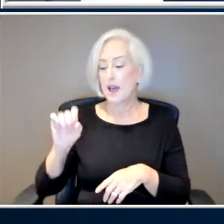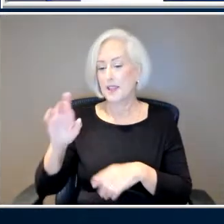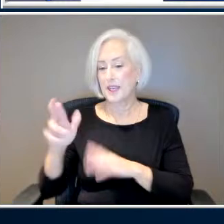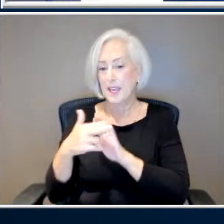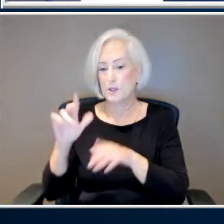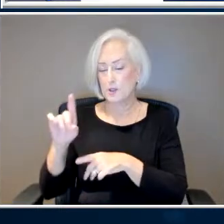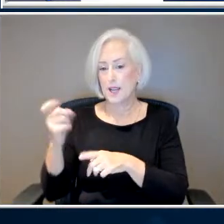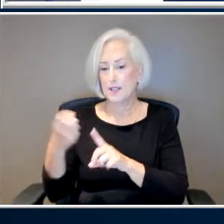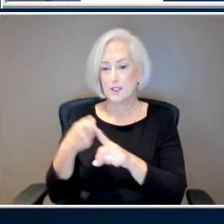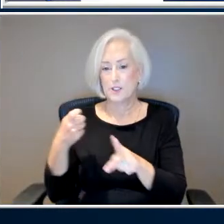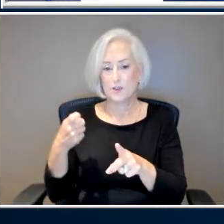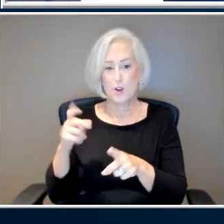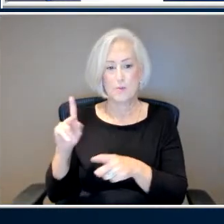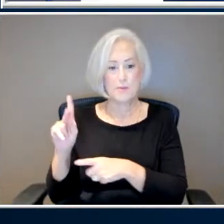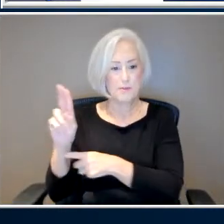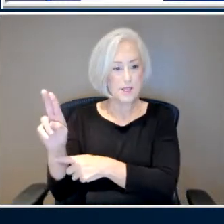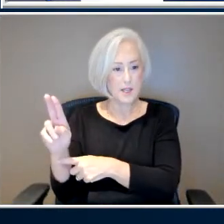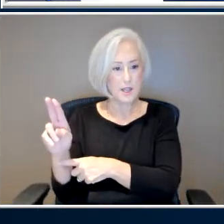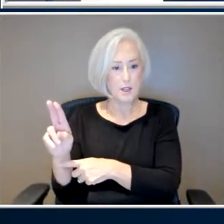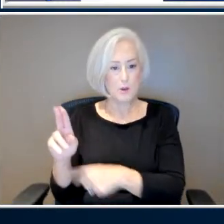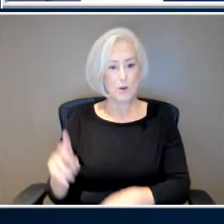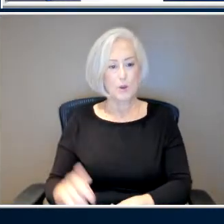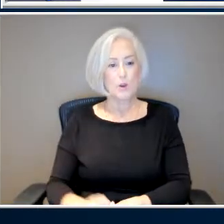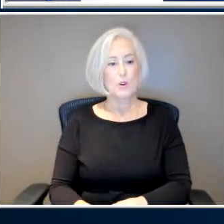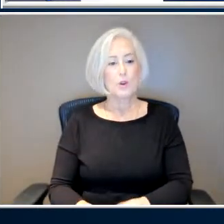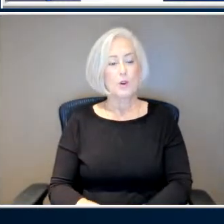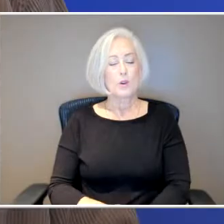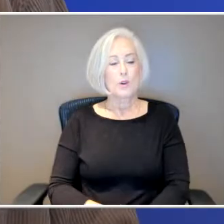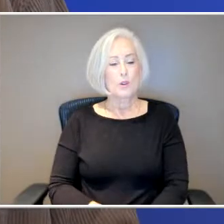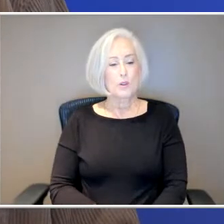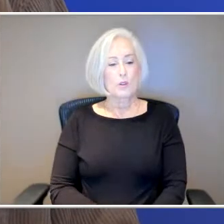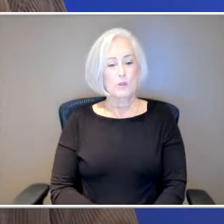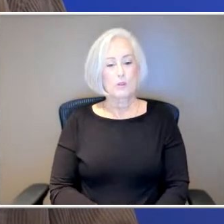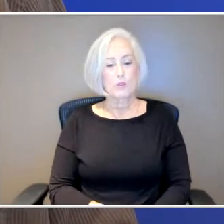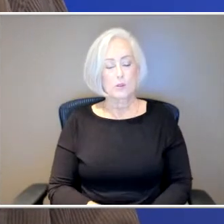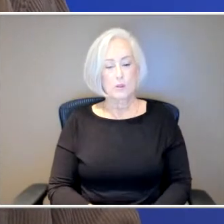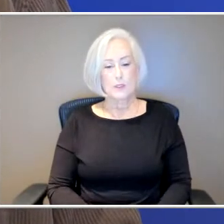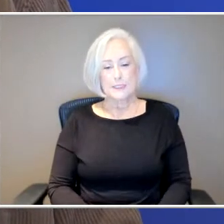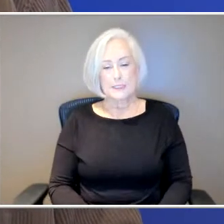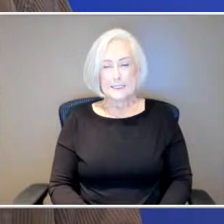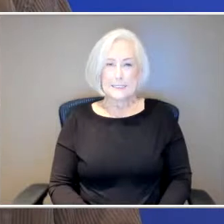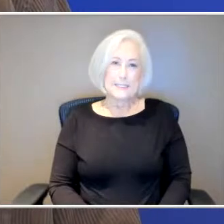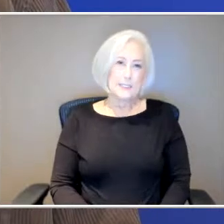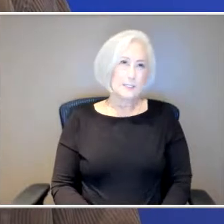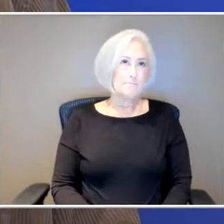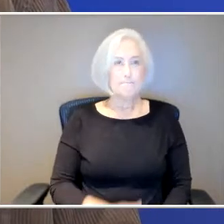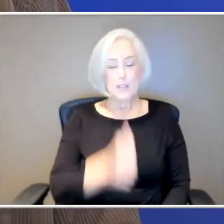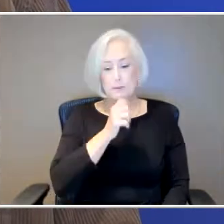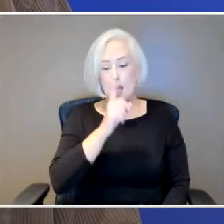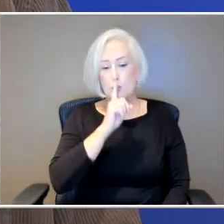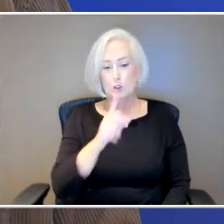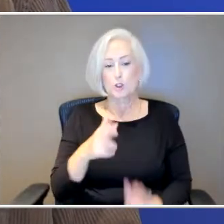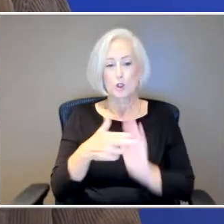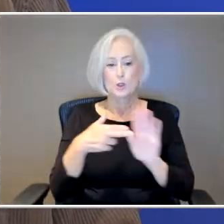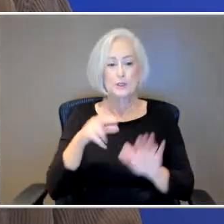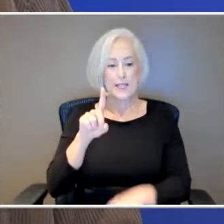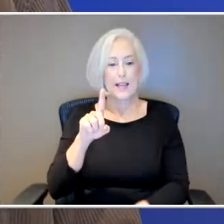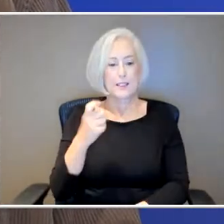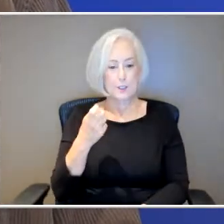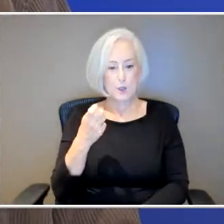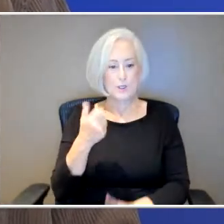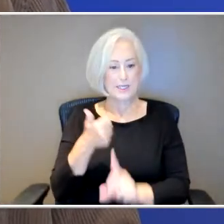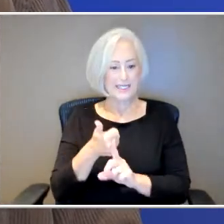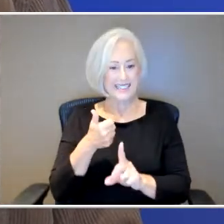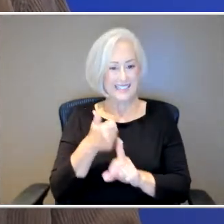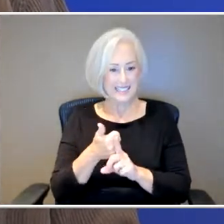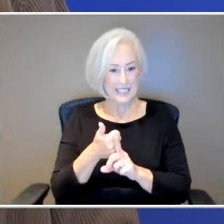system? I don't know if it was necessarily the diagnosis. I think the